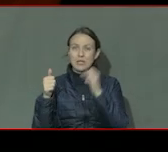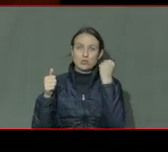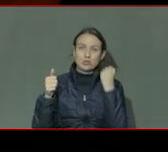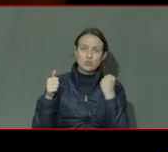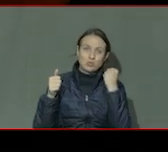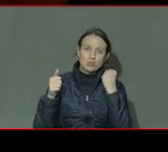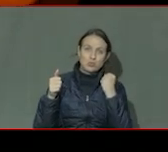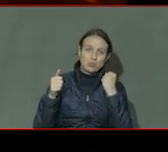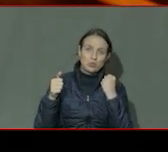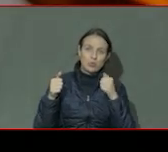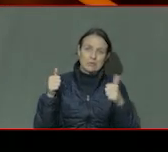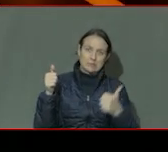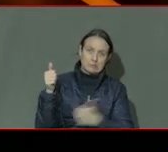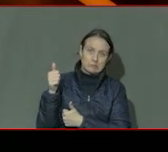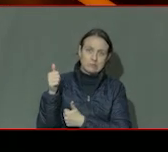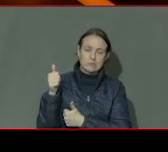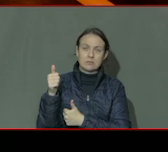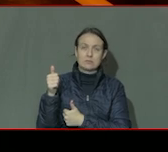what? Recessive.